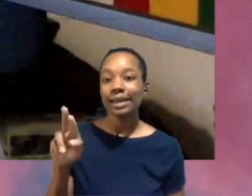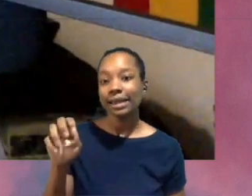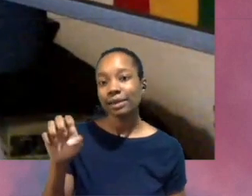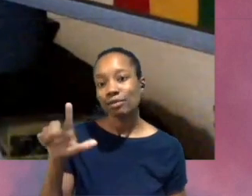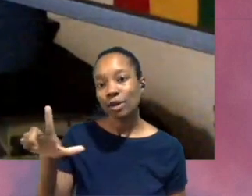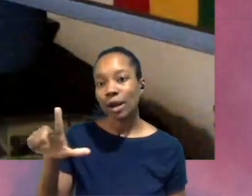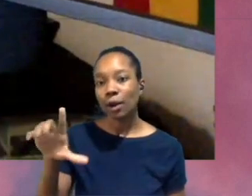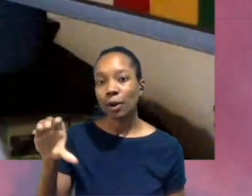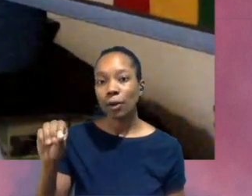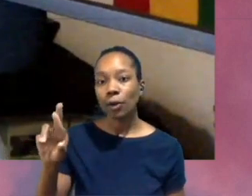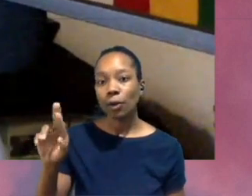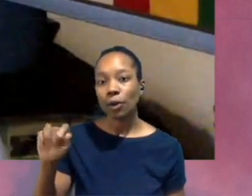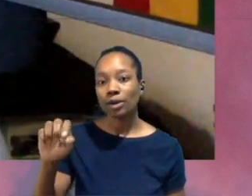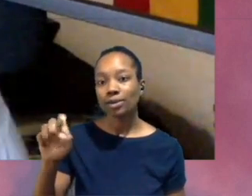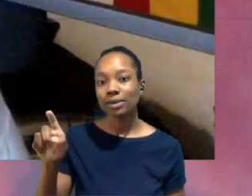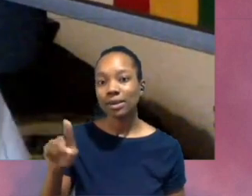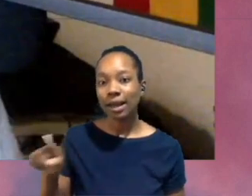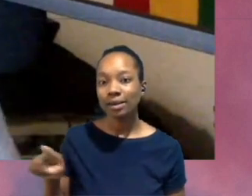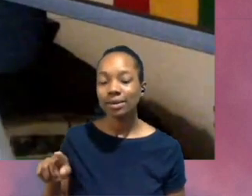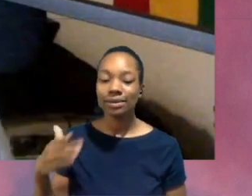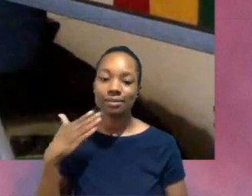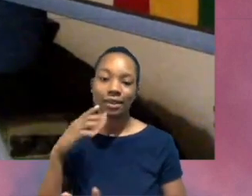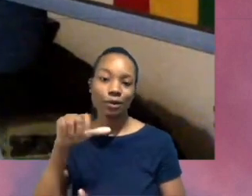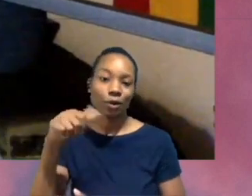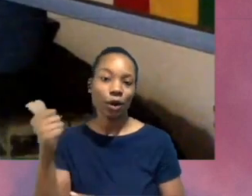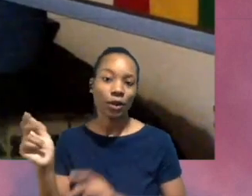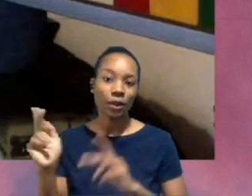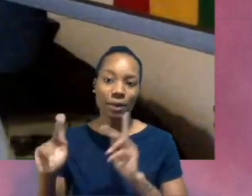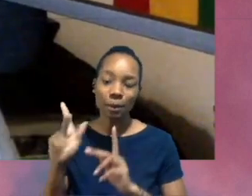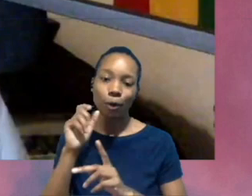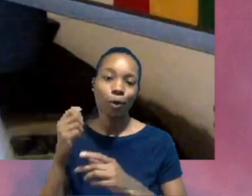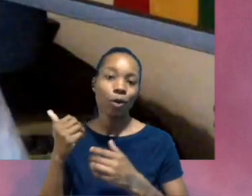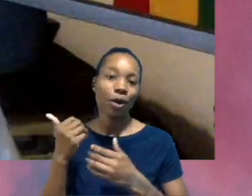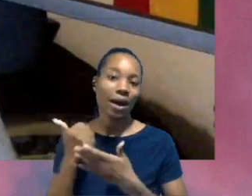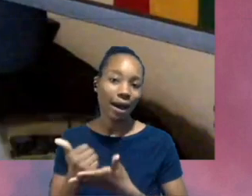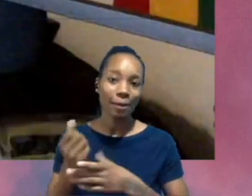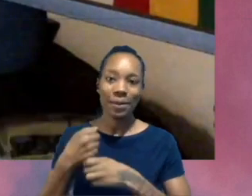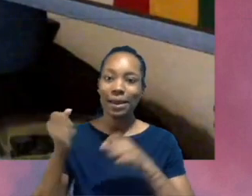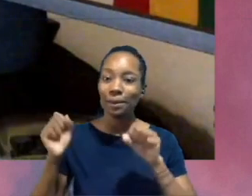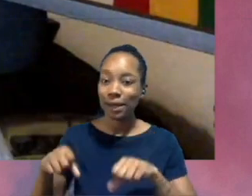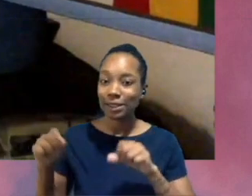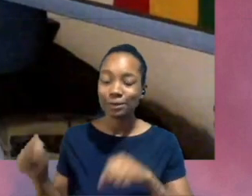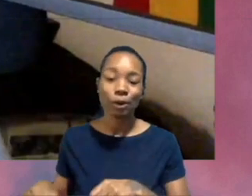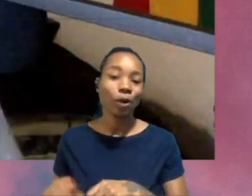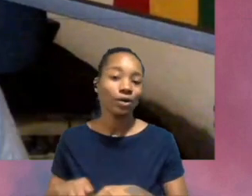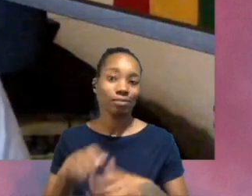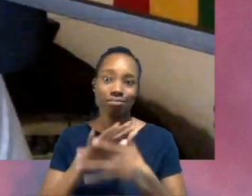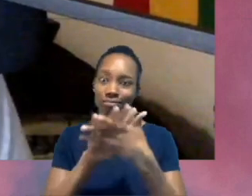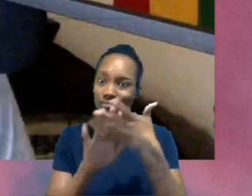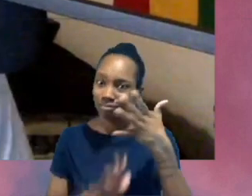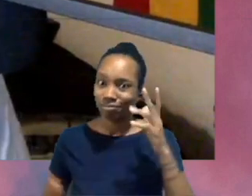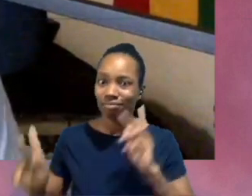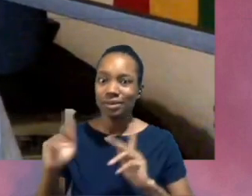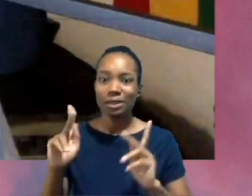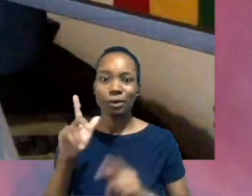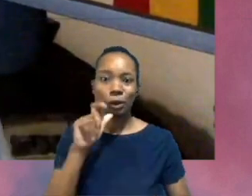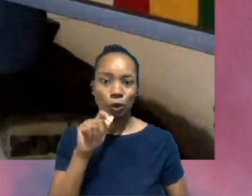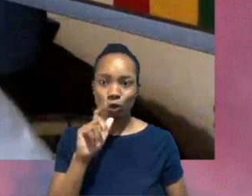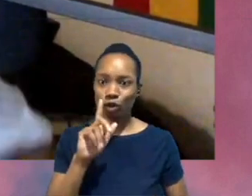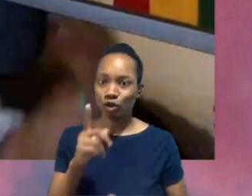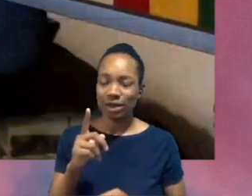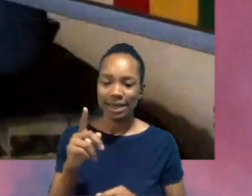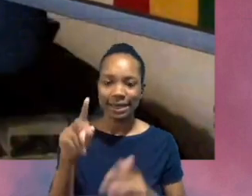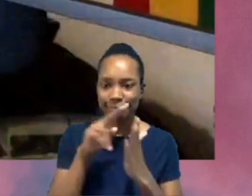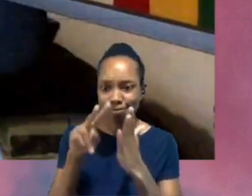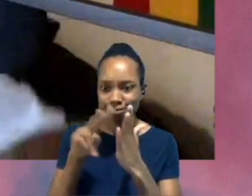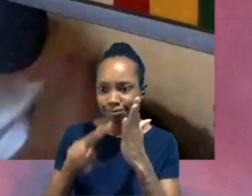poet mentors that helped edit this thing down, Sandy Vasquez, Preeti Mangani, Jada Imani. Love y'all for helping us sift through all of these submissions. Shout out